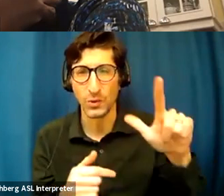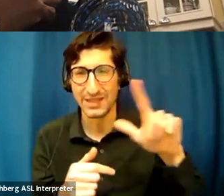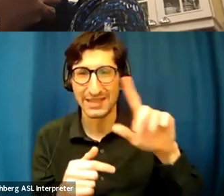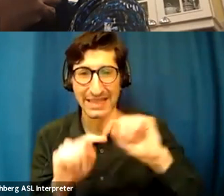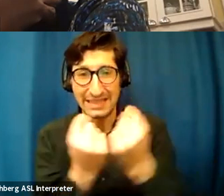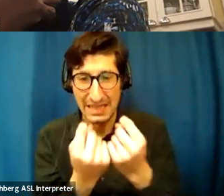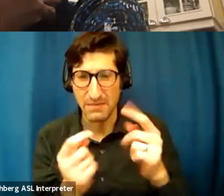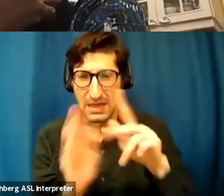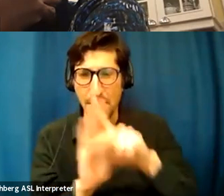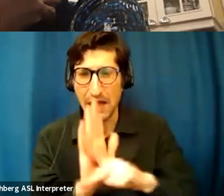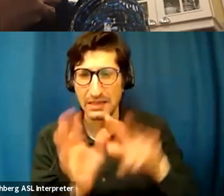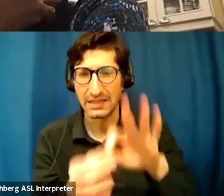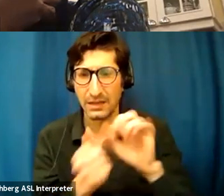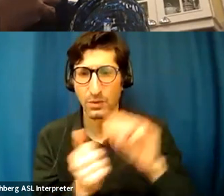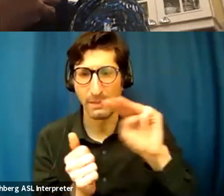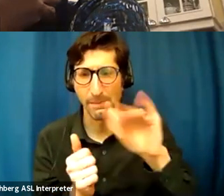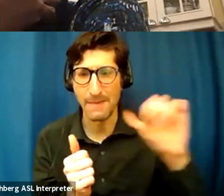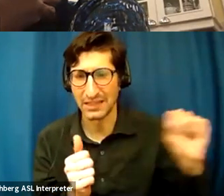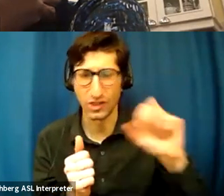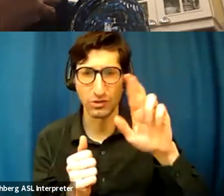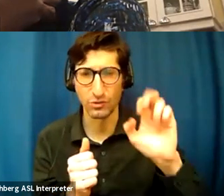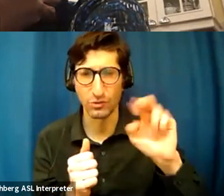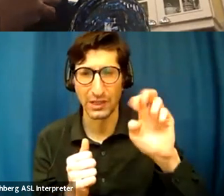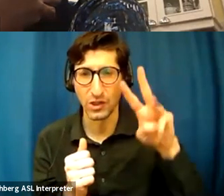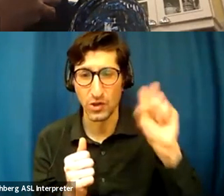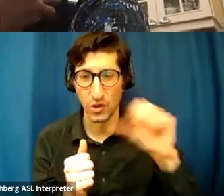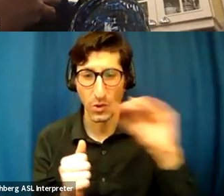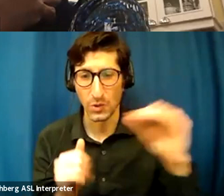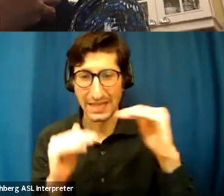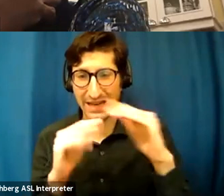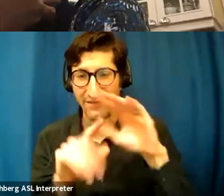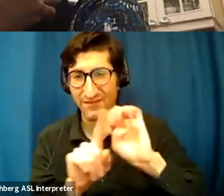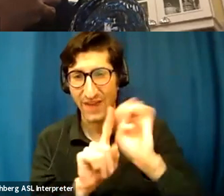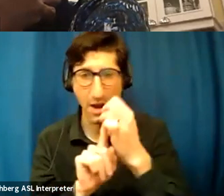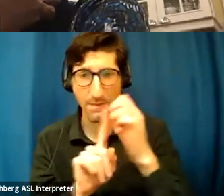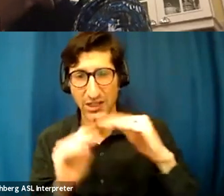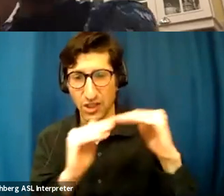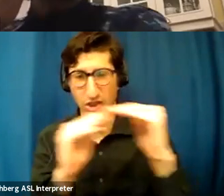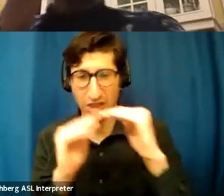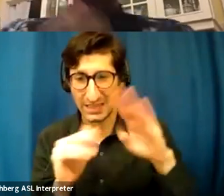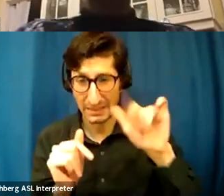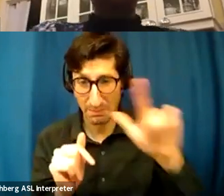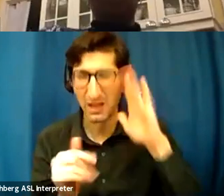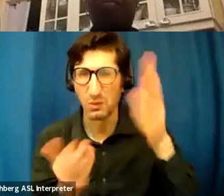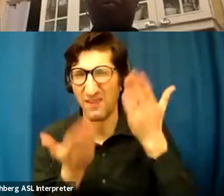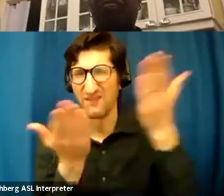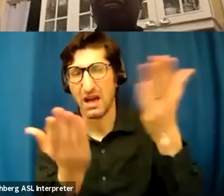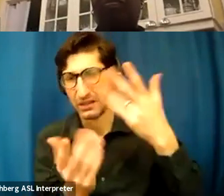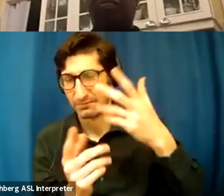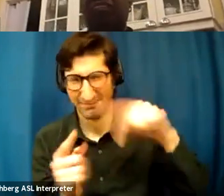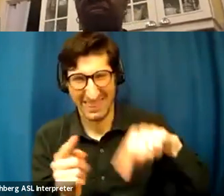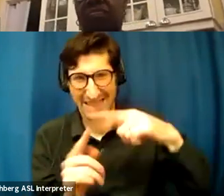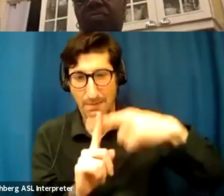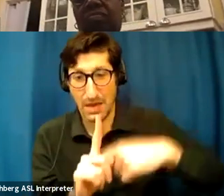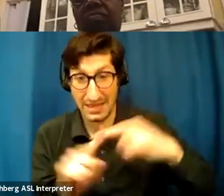Massachusetts Renews and Environmental Justice Bill is being filed in February this month. This team is involved in planning the launch